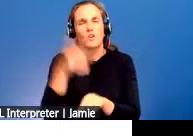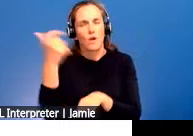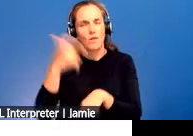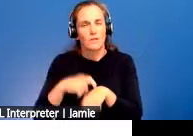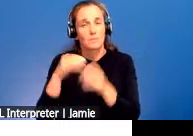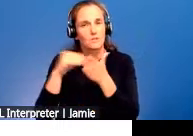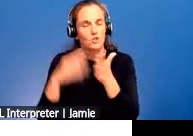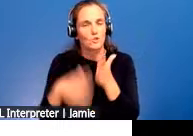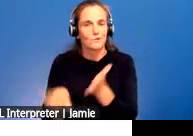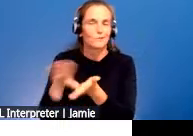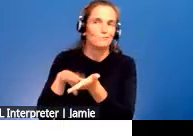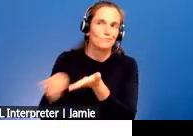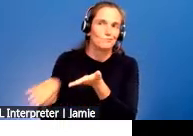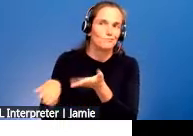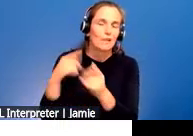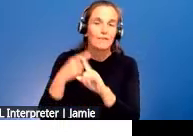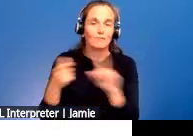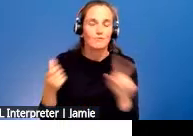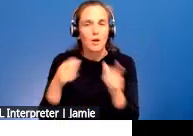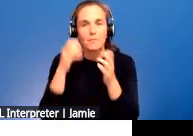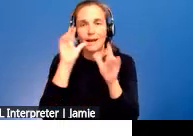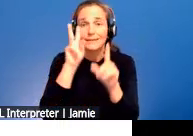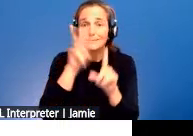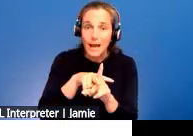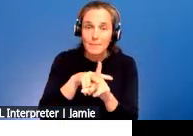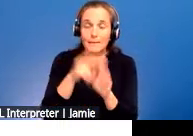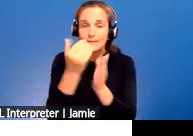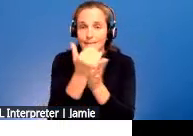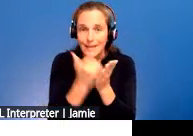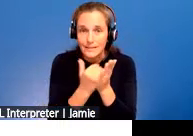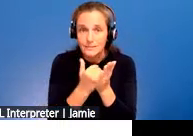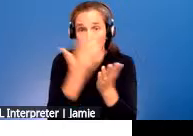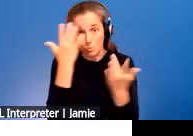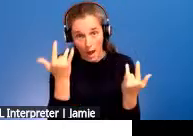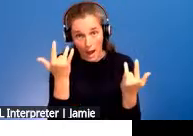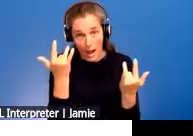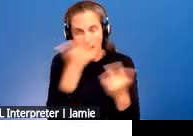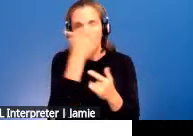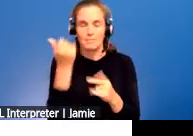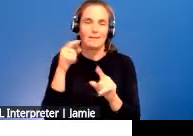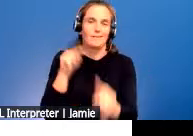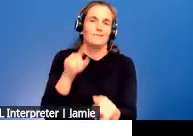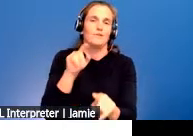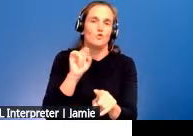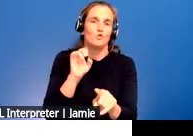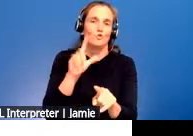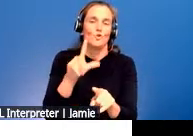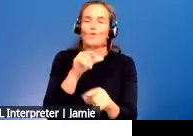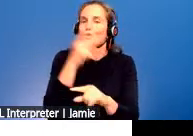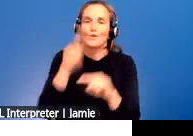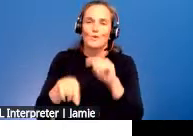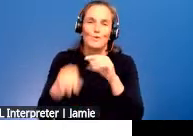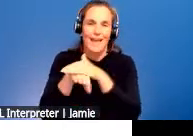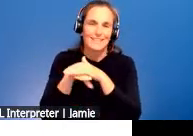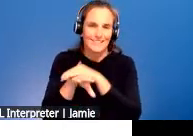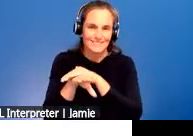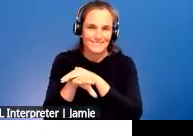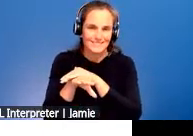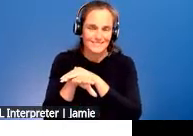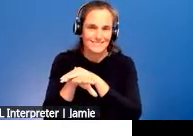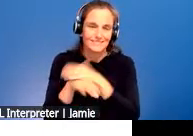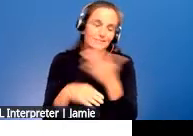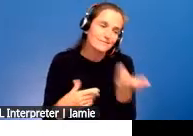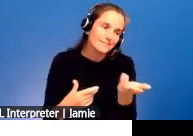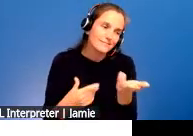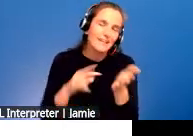or projects or lessons because the tool was inaccessible, and that resulted in a disadvantage